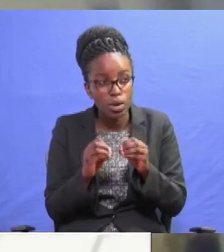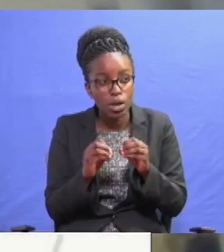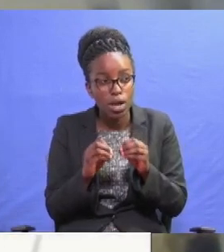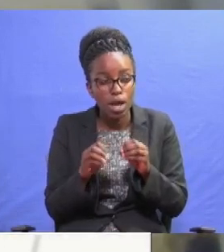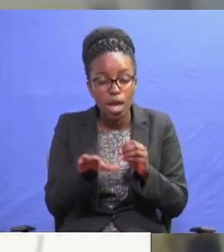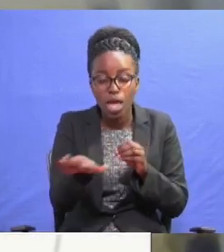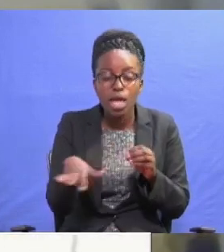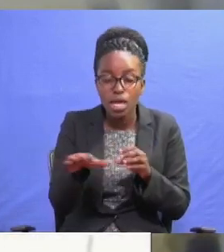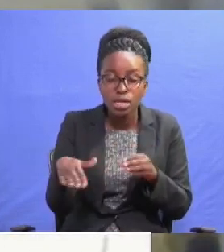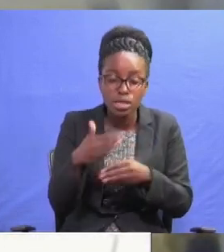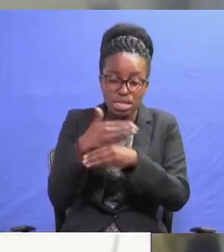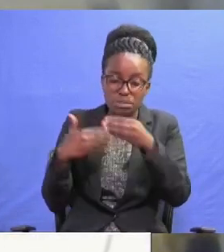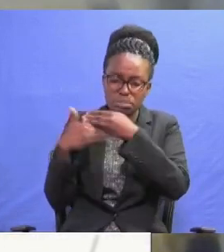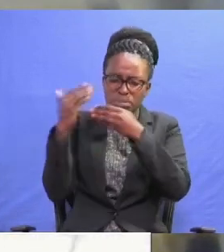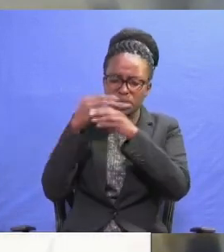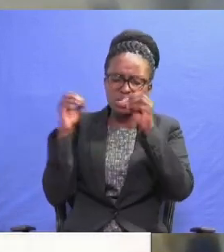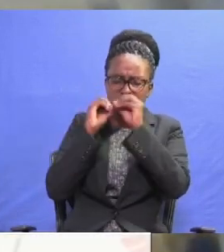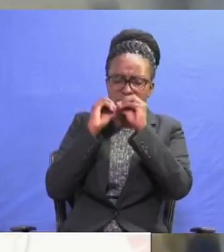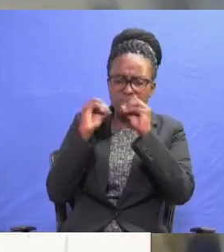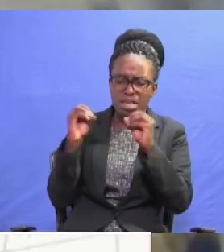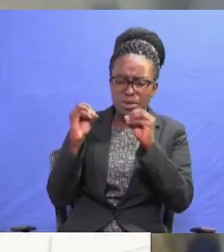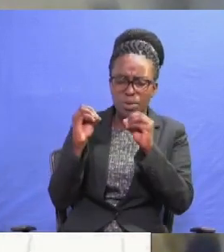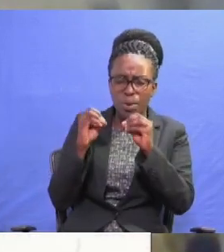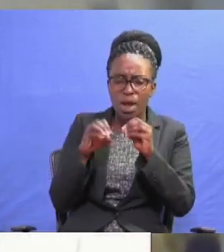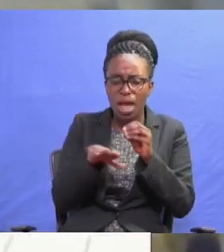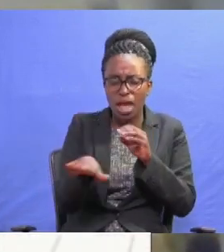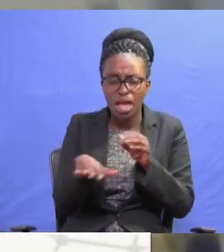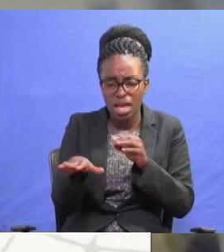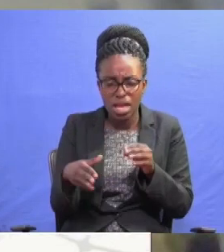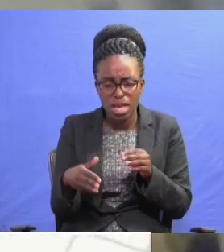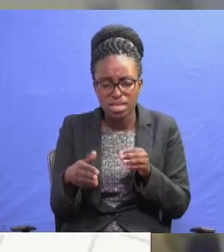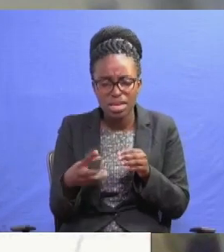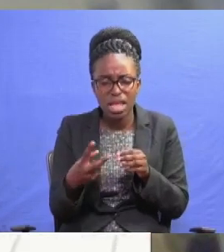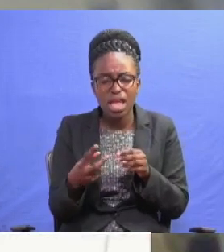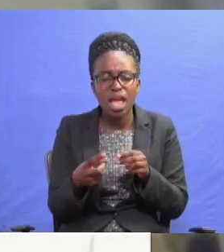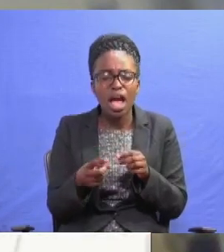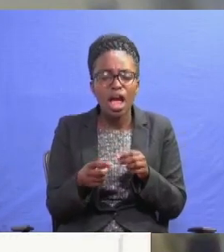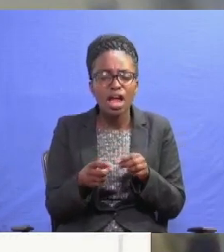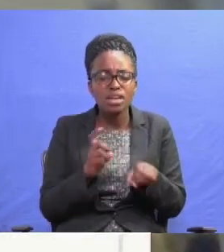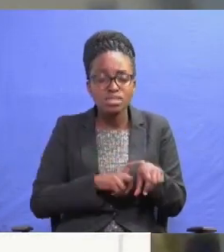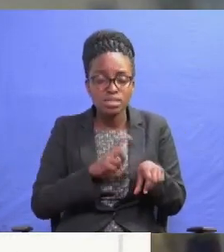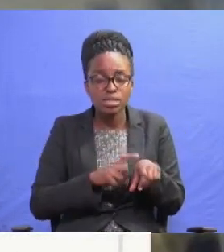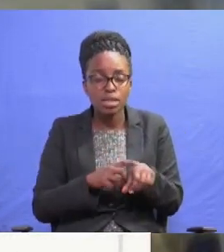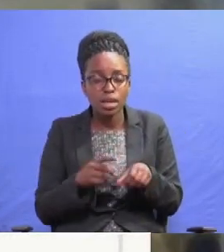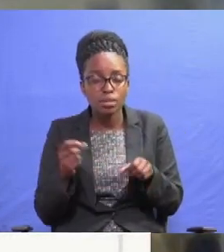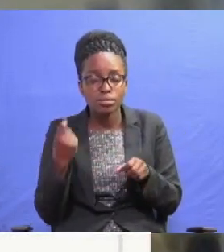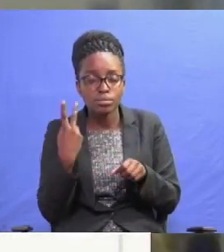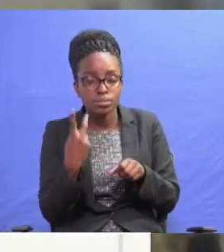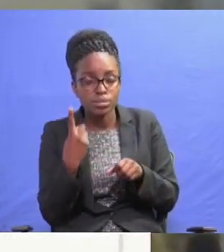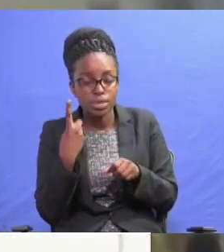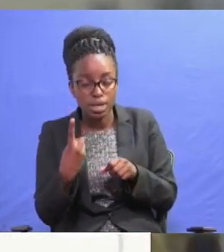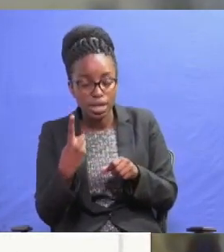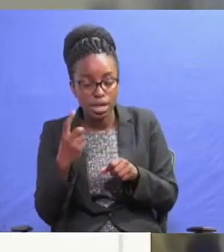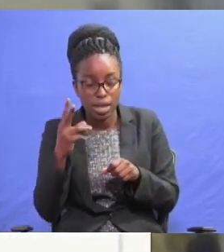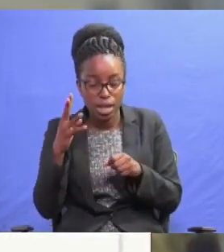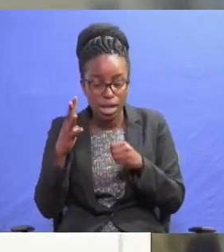never reconstructed those areas since then, since 1997. Now, what we are